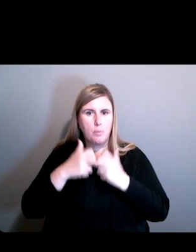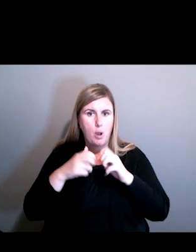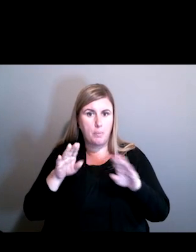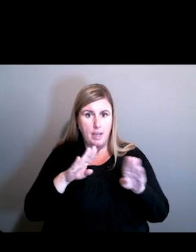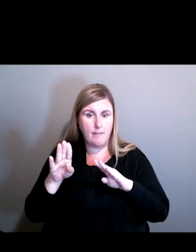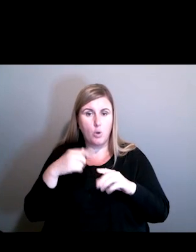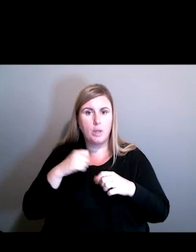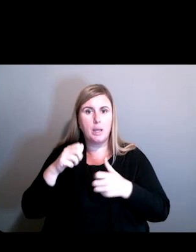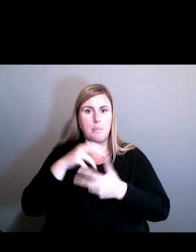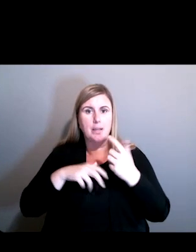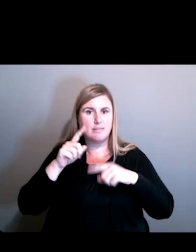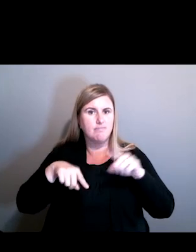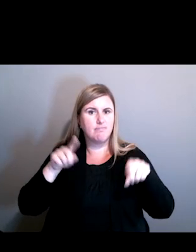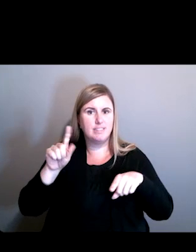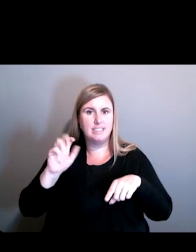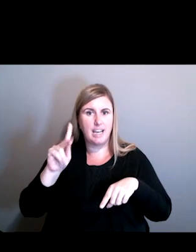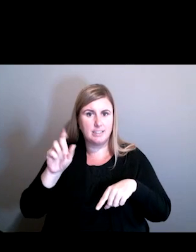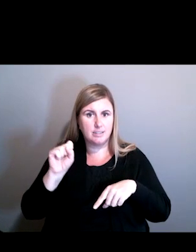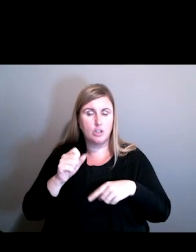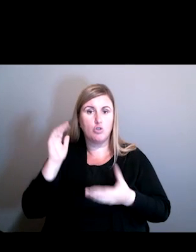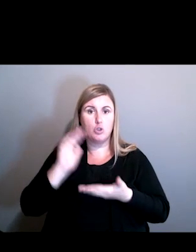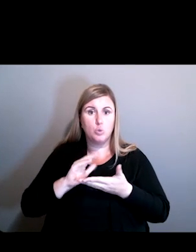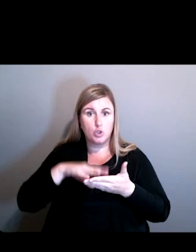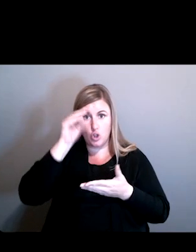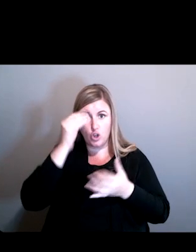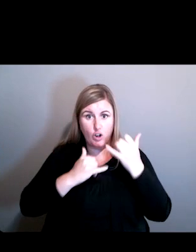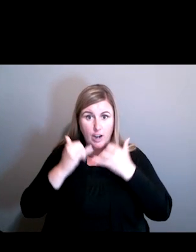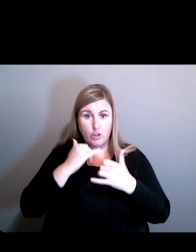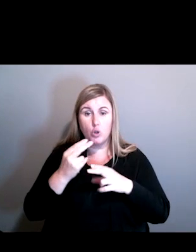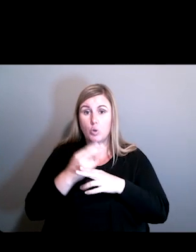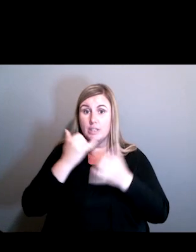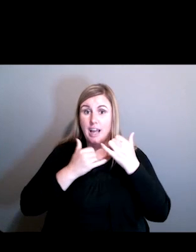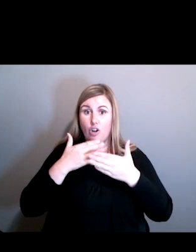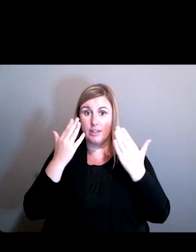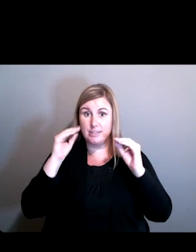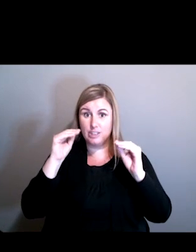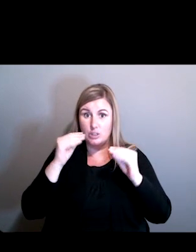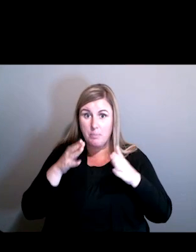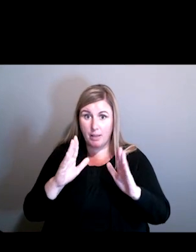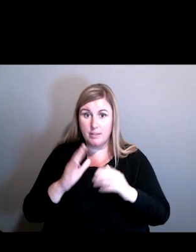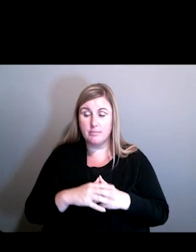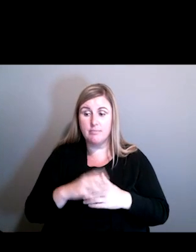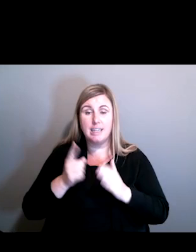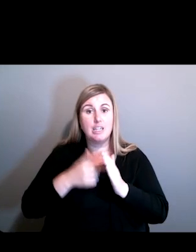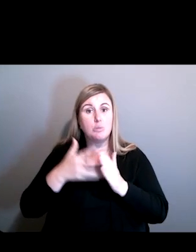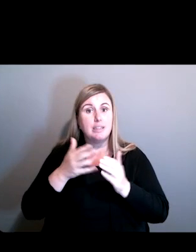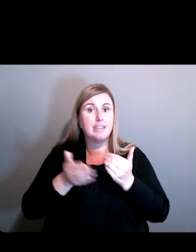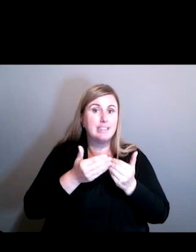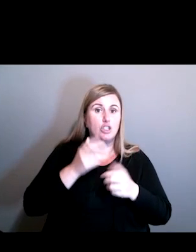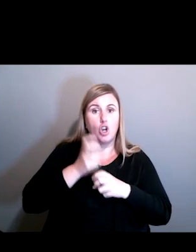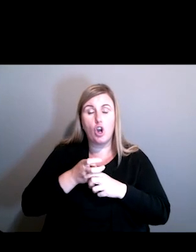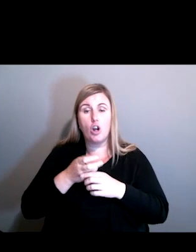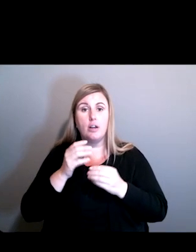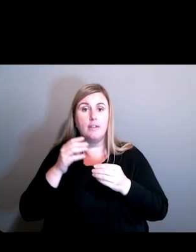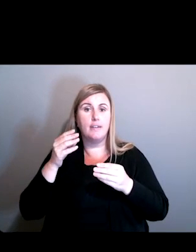problem behavior. We can mix and vary tasks, reduce learner errors, use errorless teaching methods, intersperse easy and hard, fade